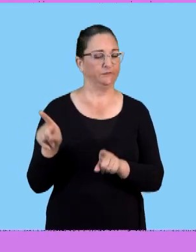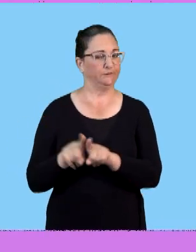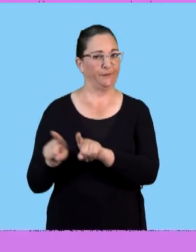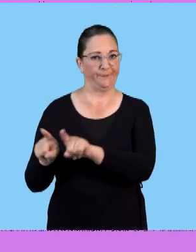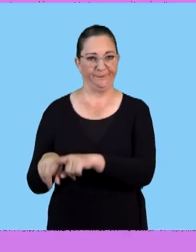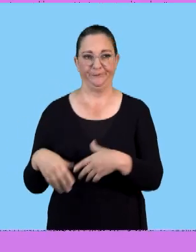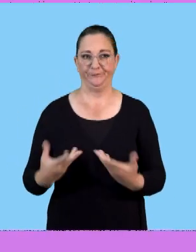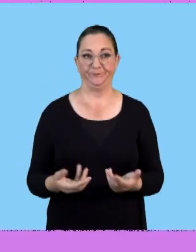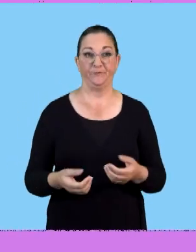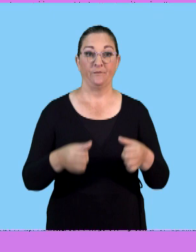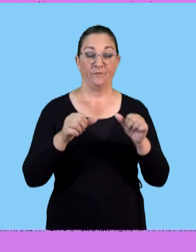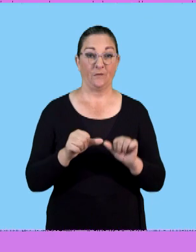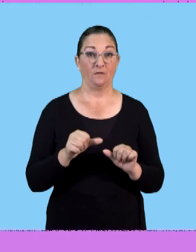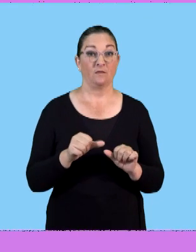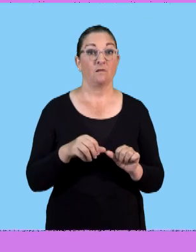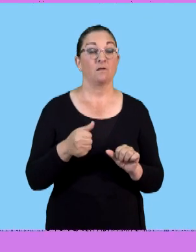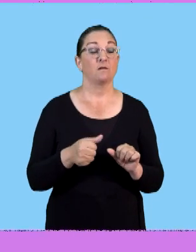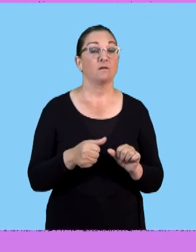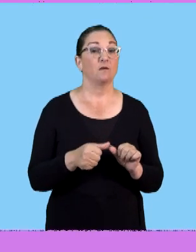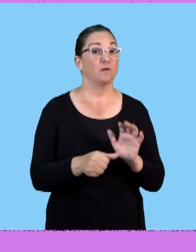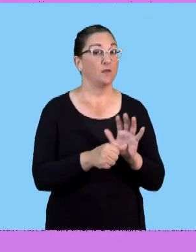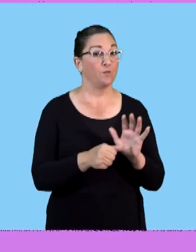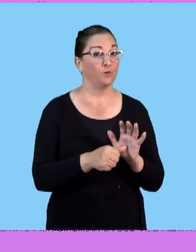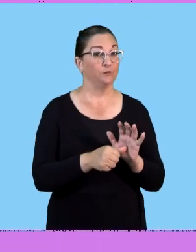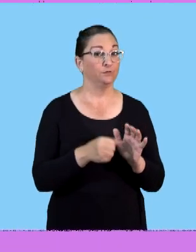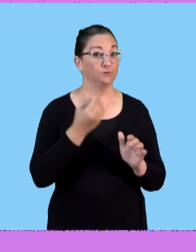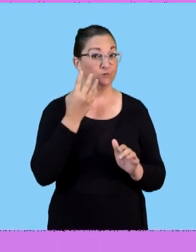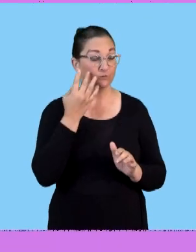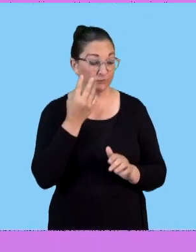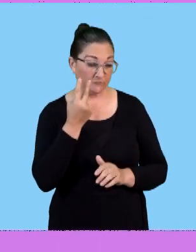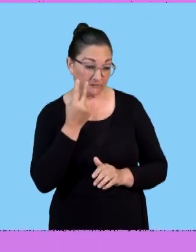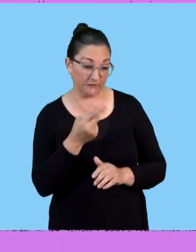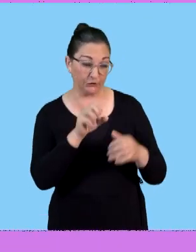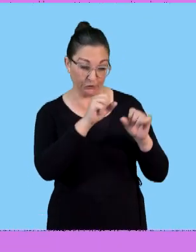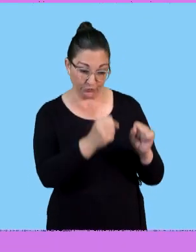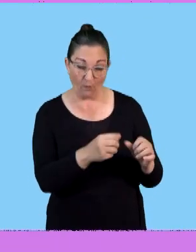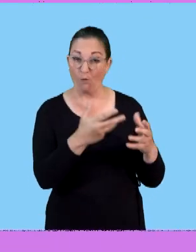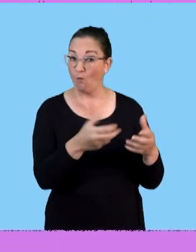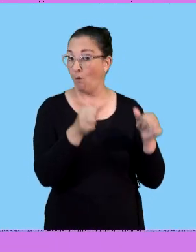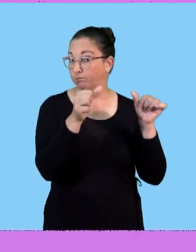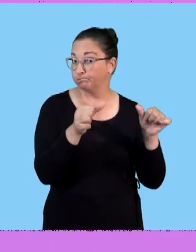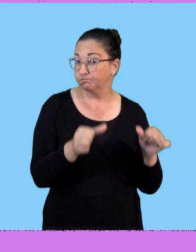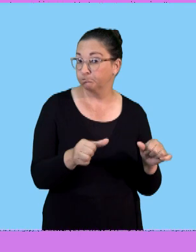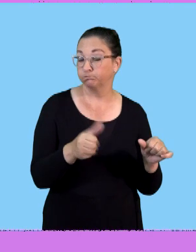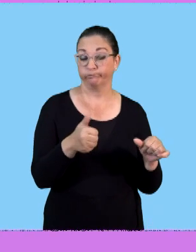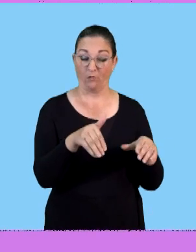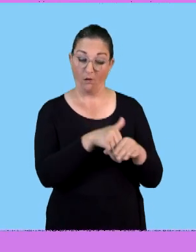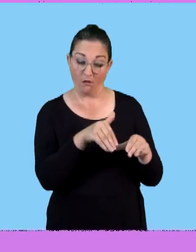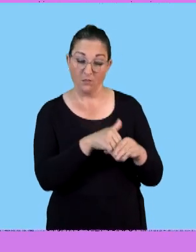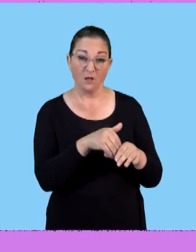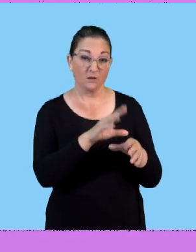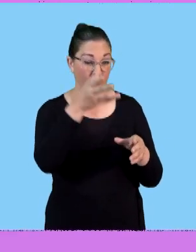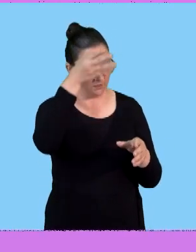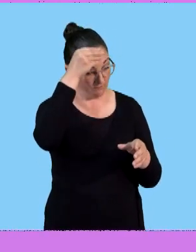kilometers for that matter. Then, always important, familiarize yourself with the shape or the picture and